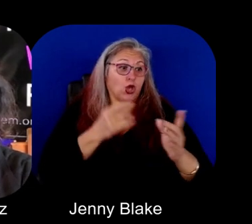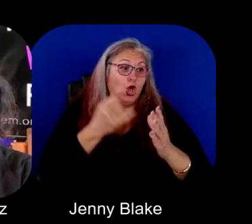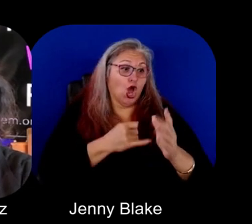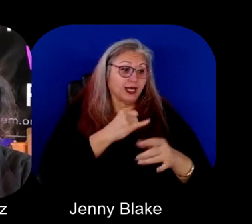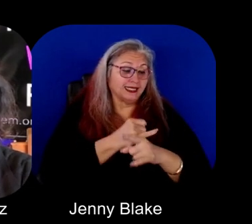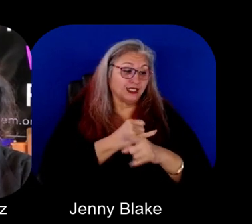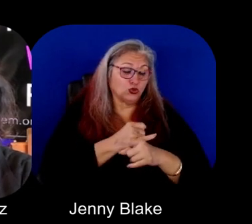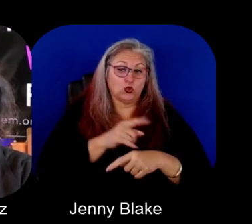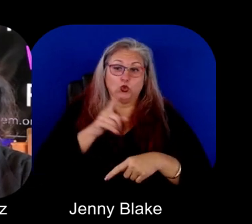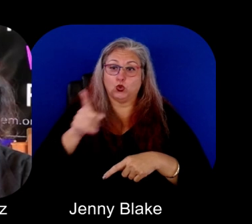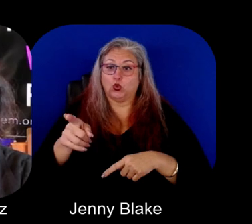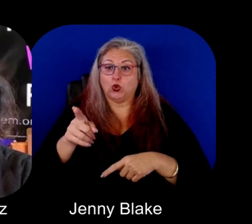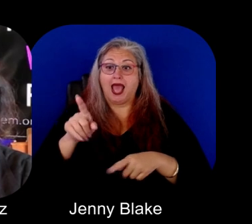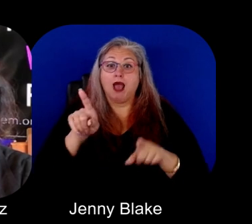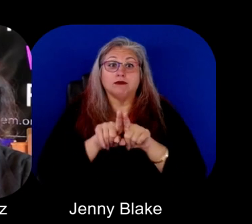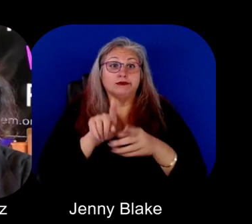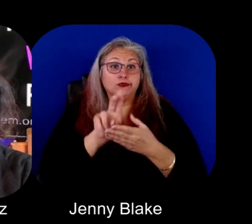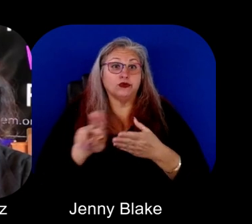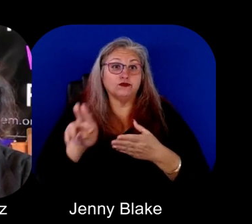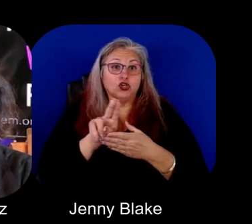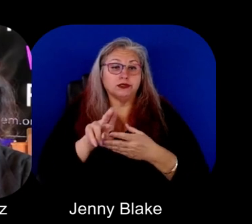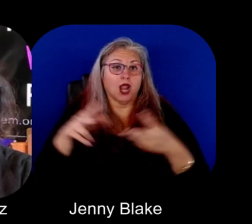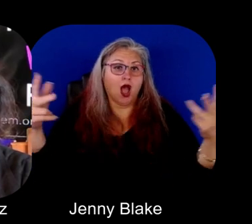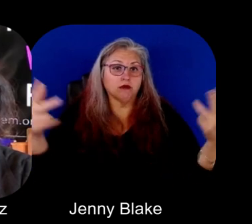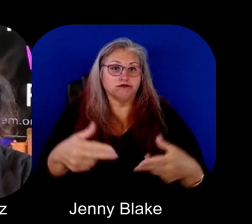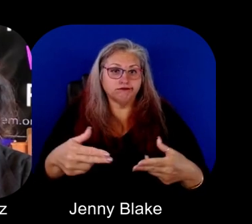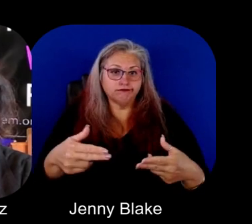the art institute, as well as her university.